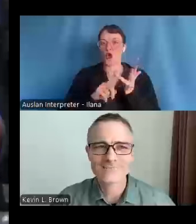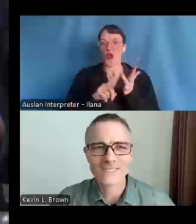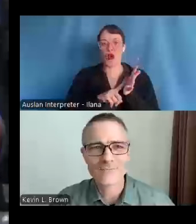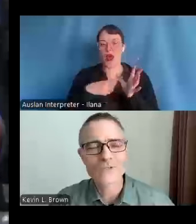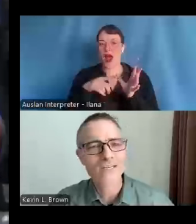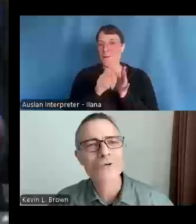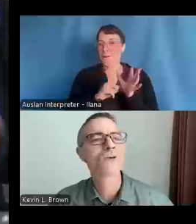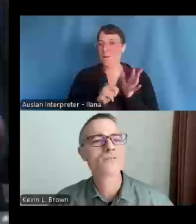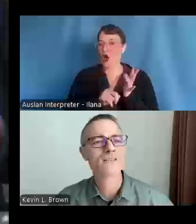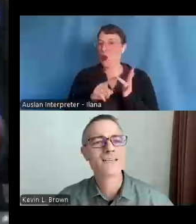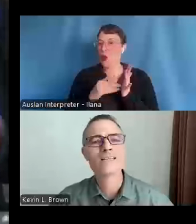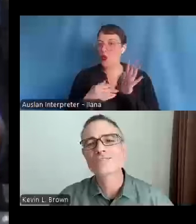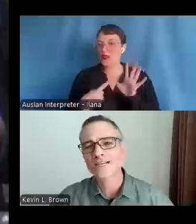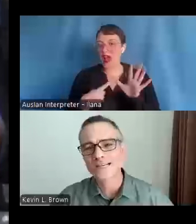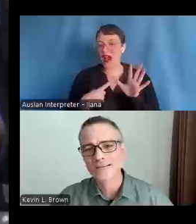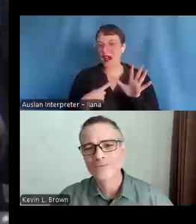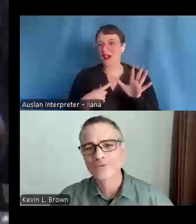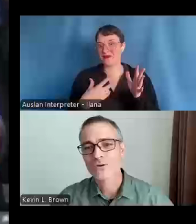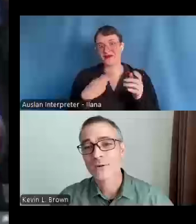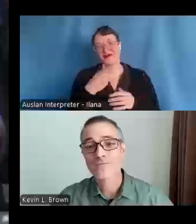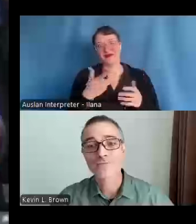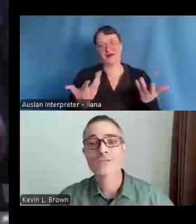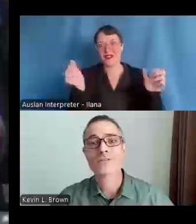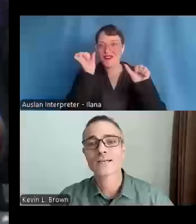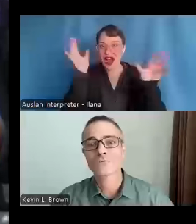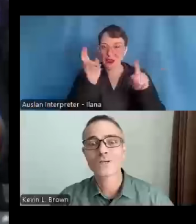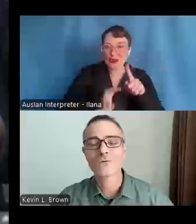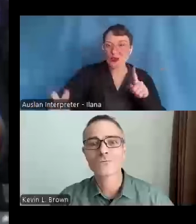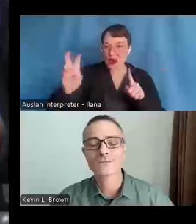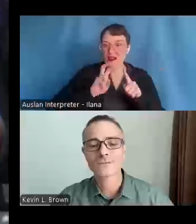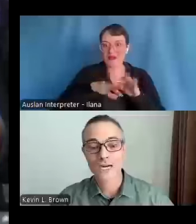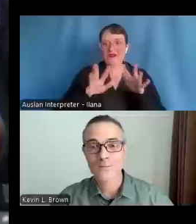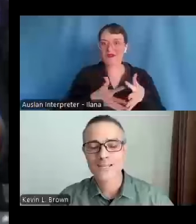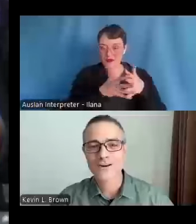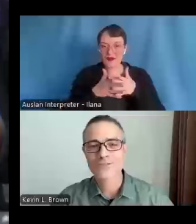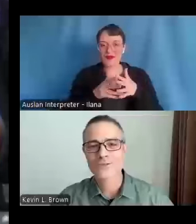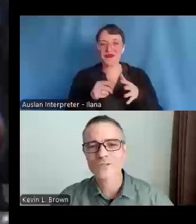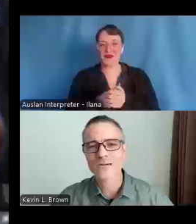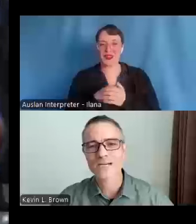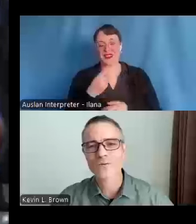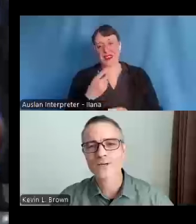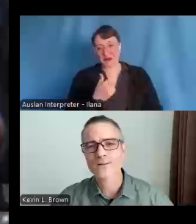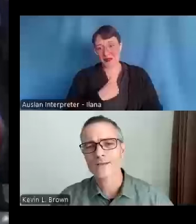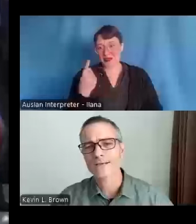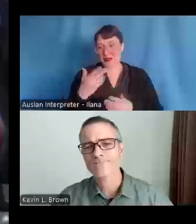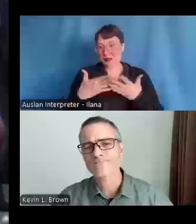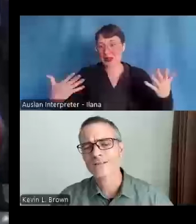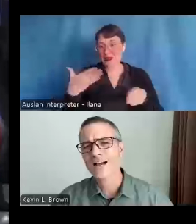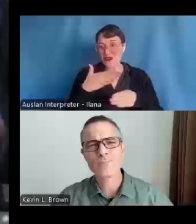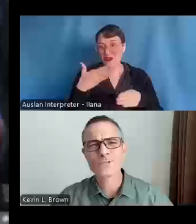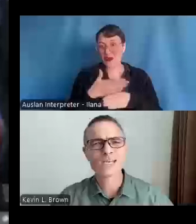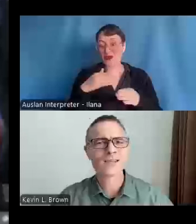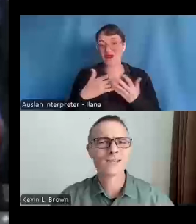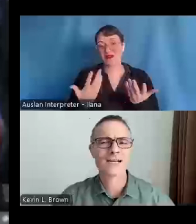legendary music tours in history. So my first real job in the arts was working with